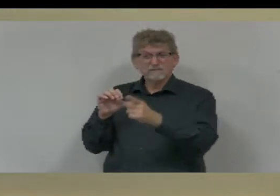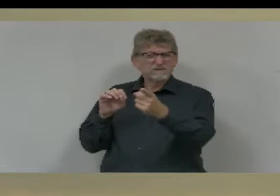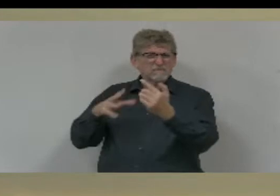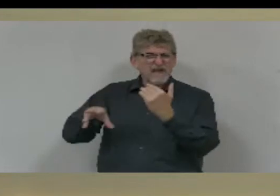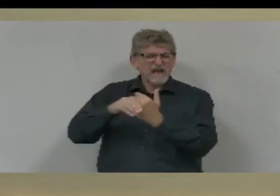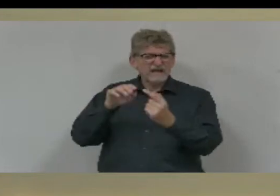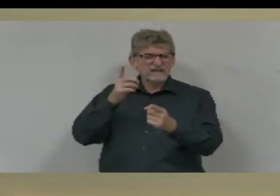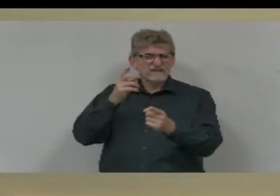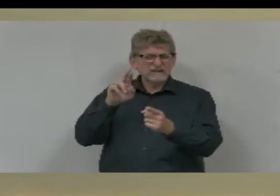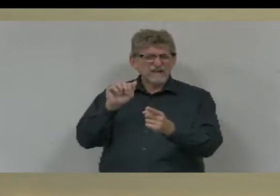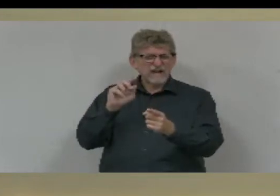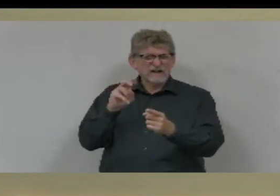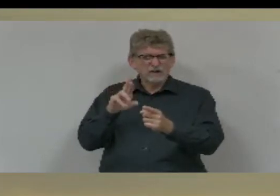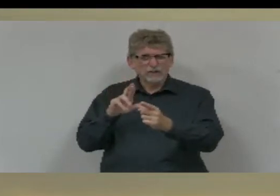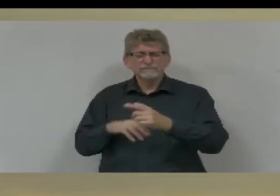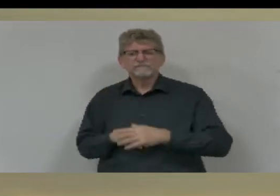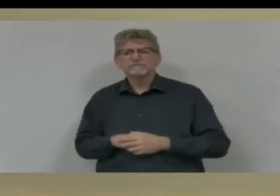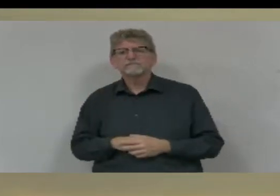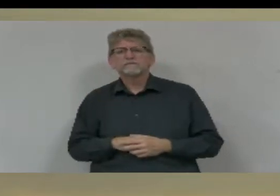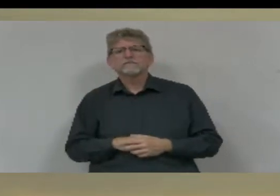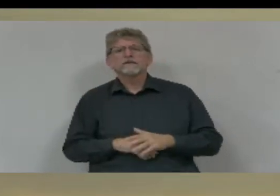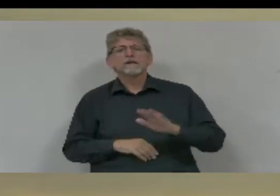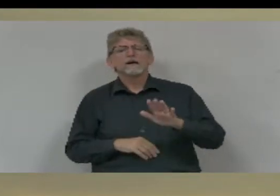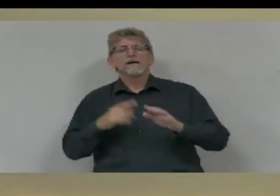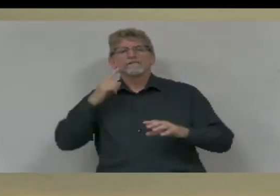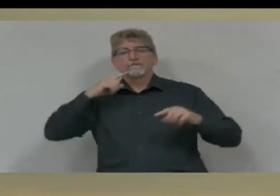for county tests,